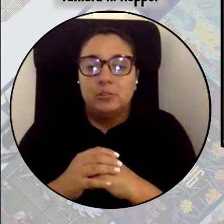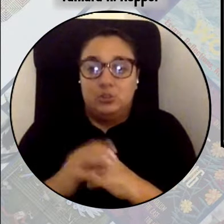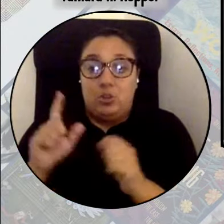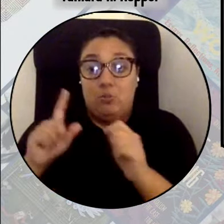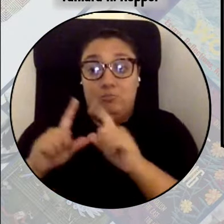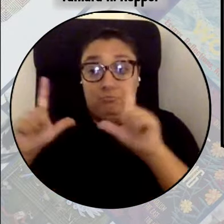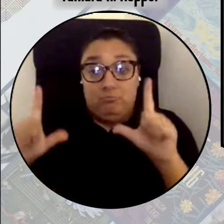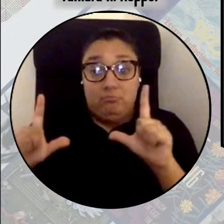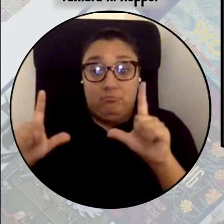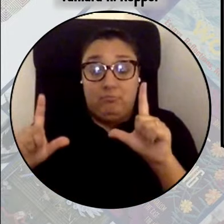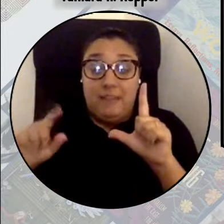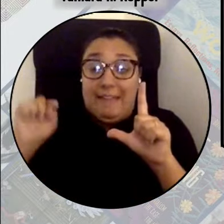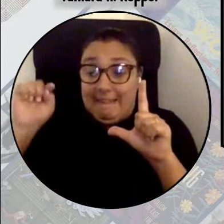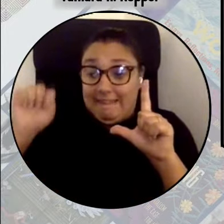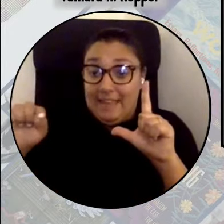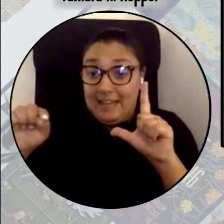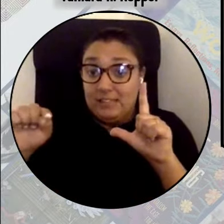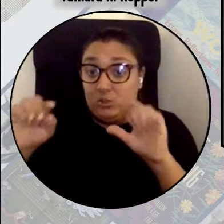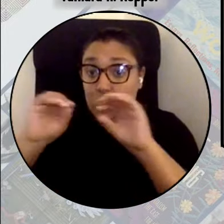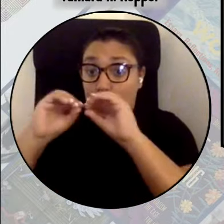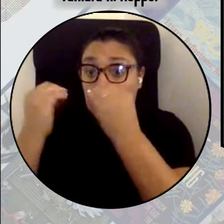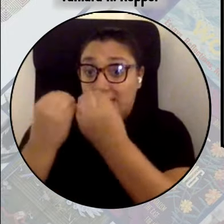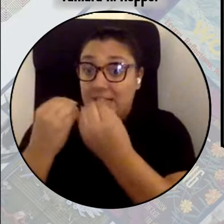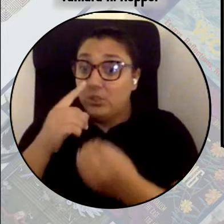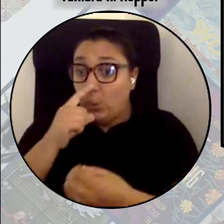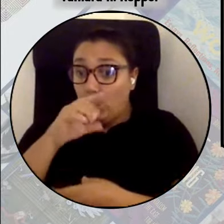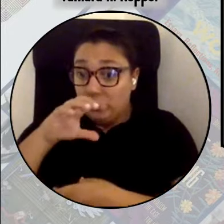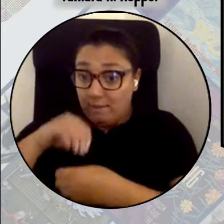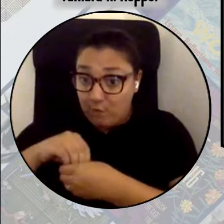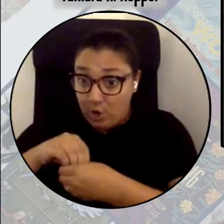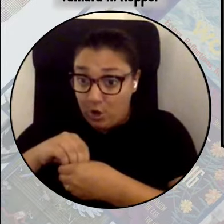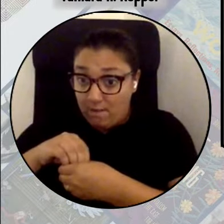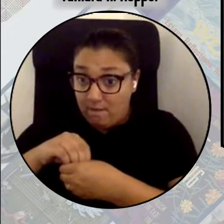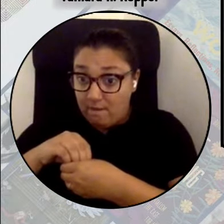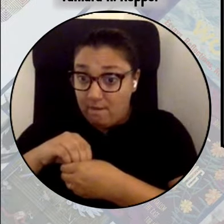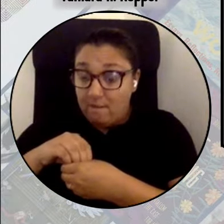this is the organizations that were part of it, right? Major Cities Chiefs.